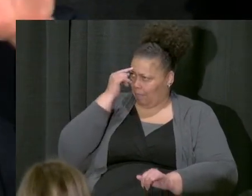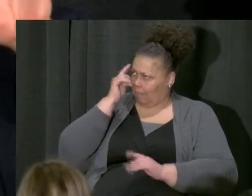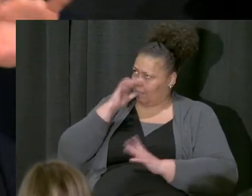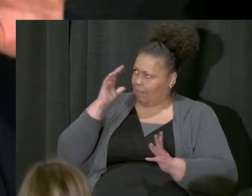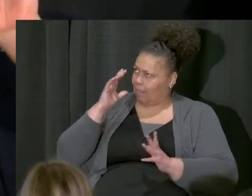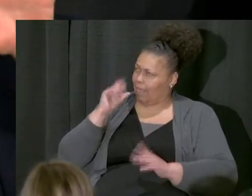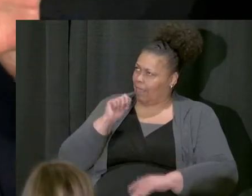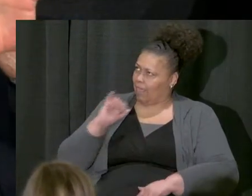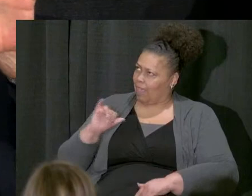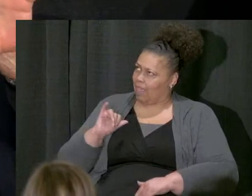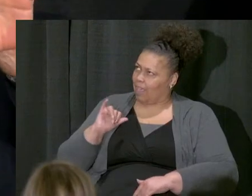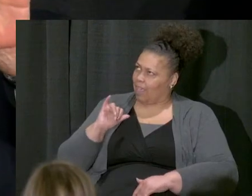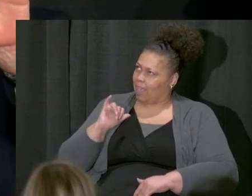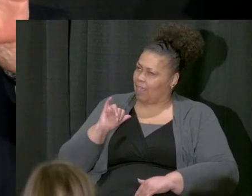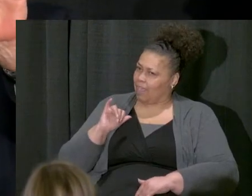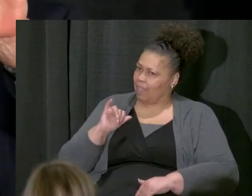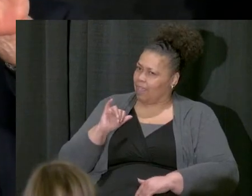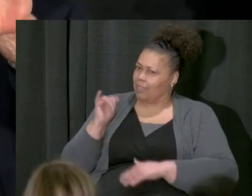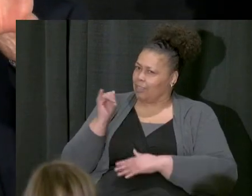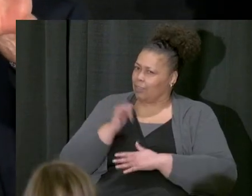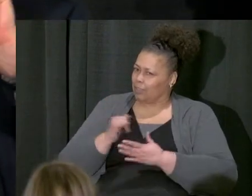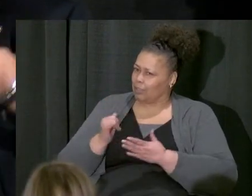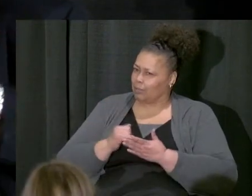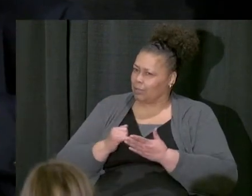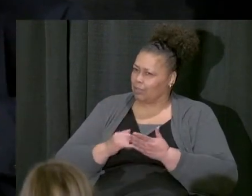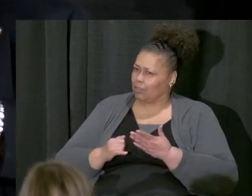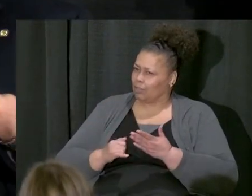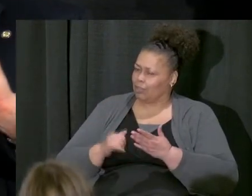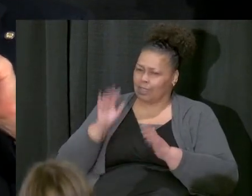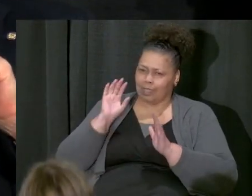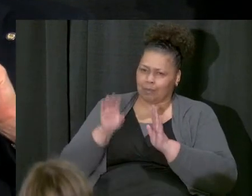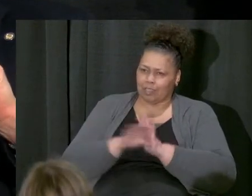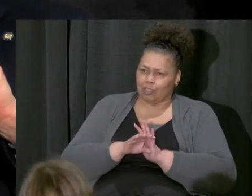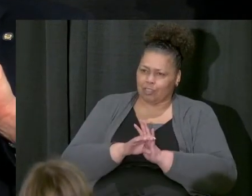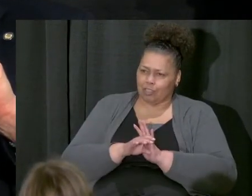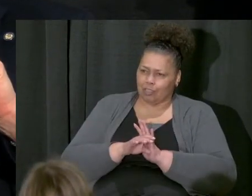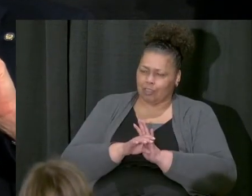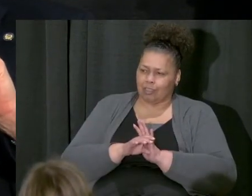know, 1,000 words to describe the image. Now, Chico just